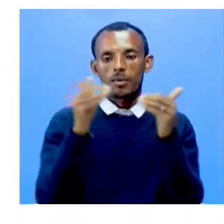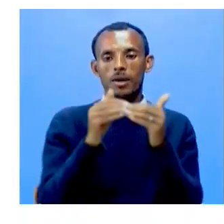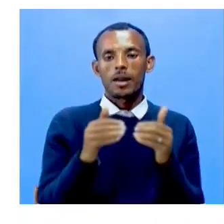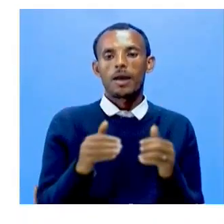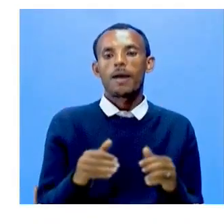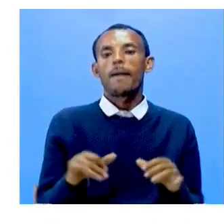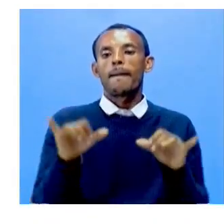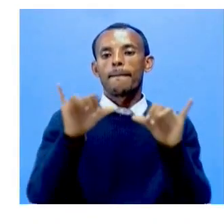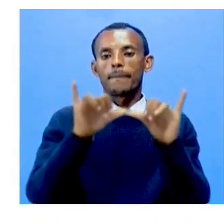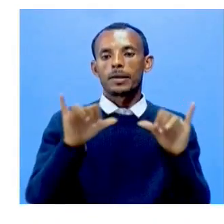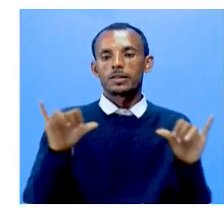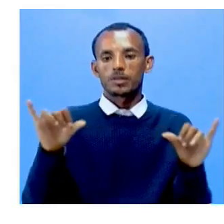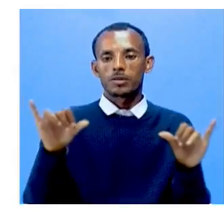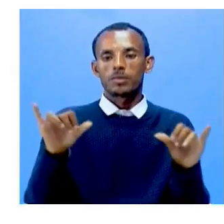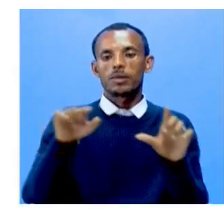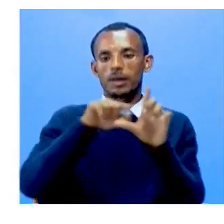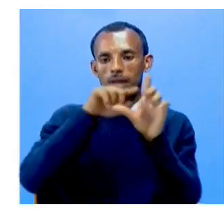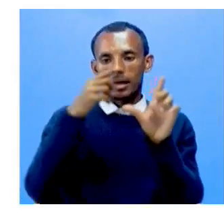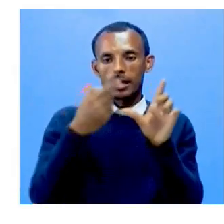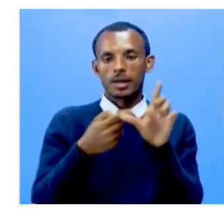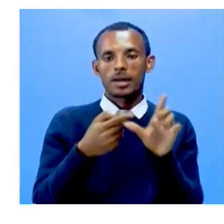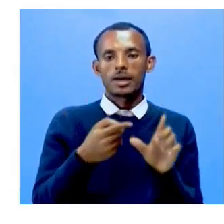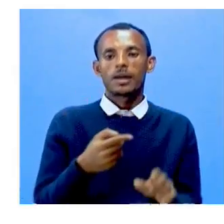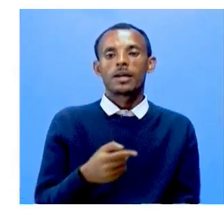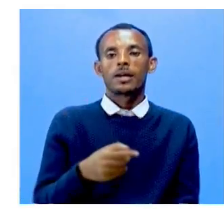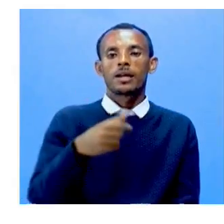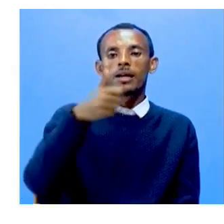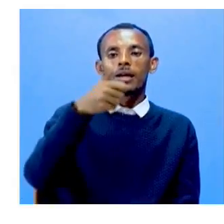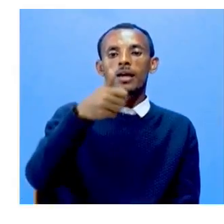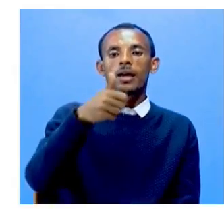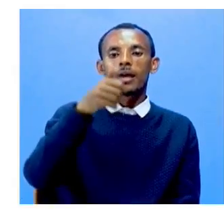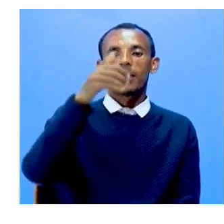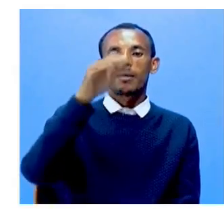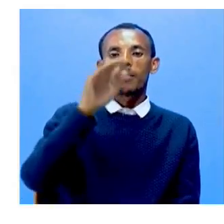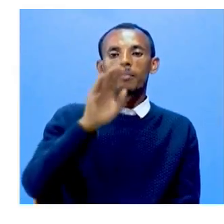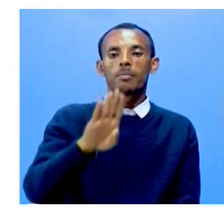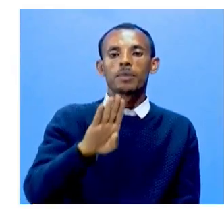Measure of angle ABD